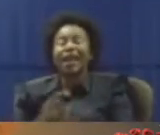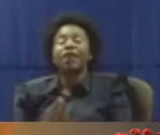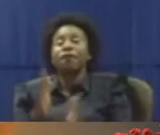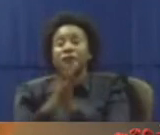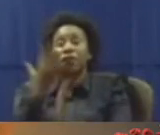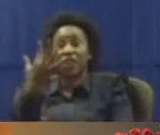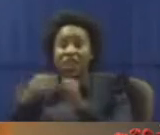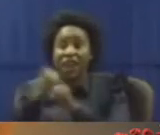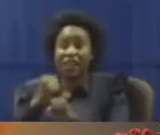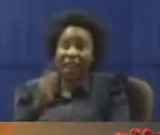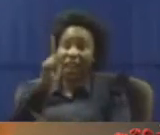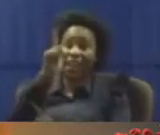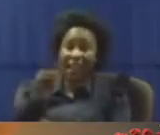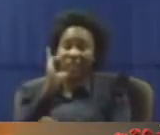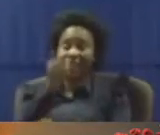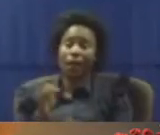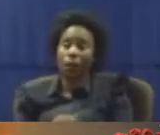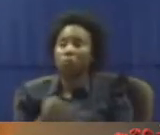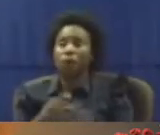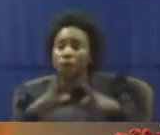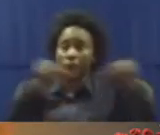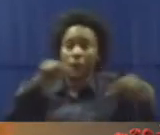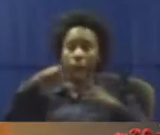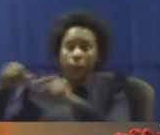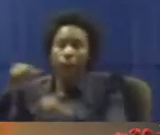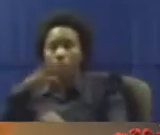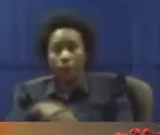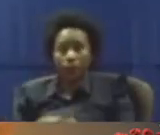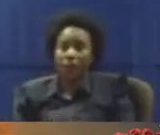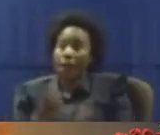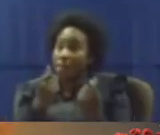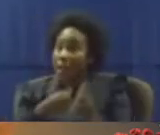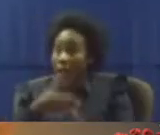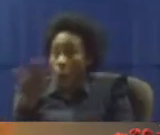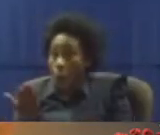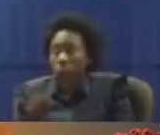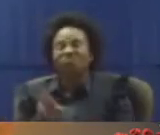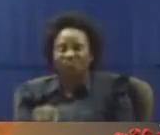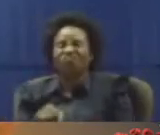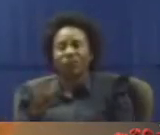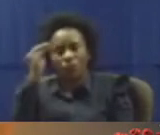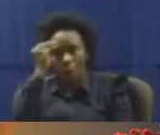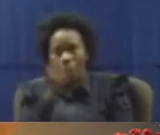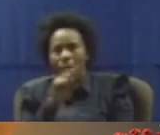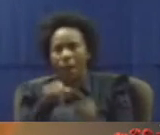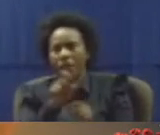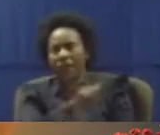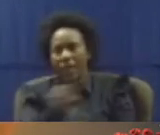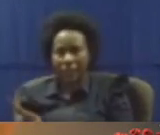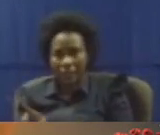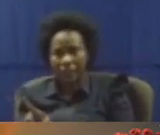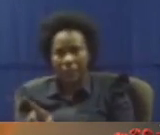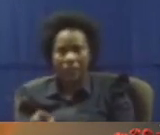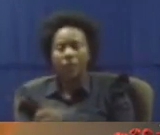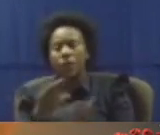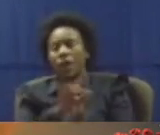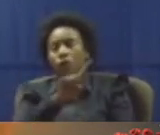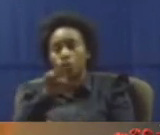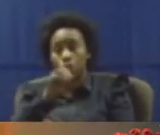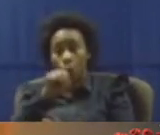completed. Lack of money. Well, we all know about that, having spent the weekend reading the latest installment of the Zondo